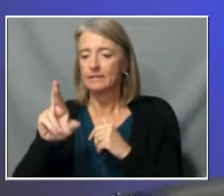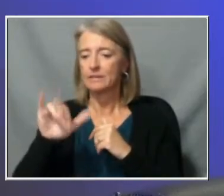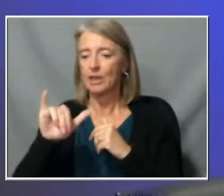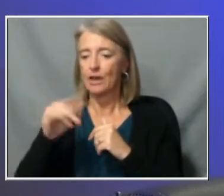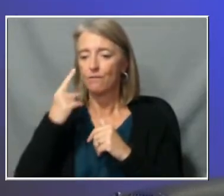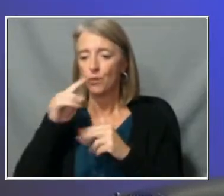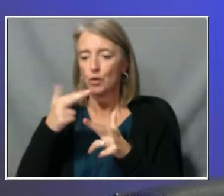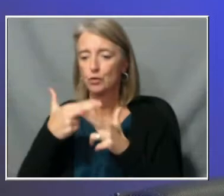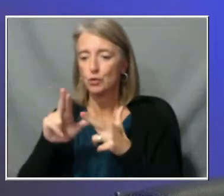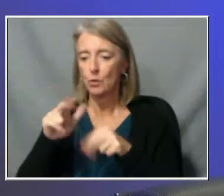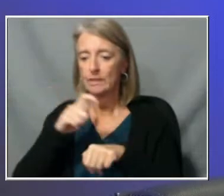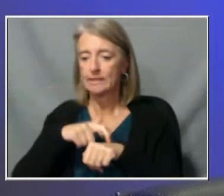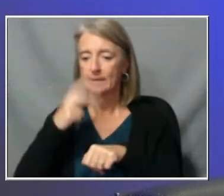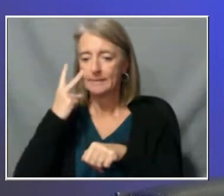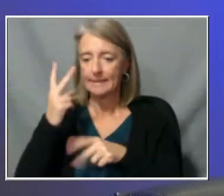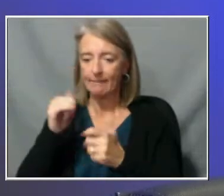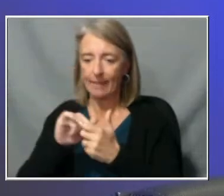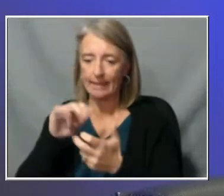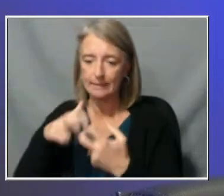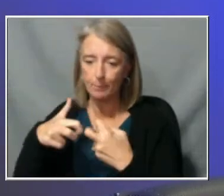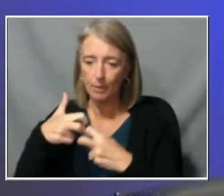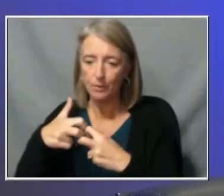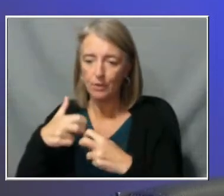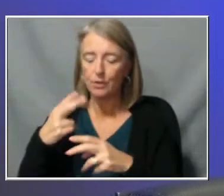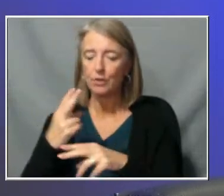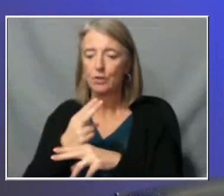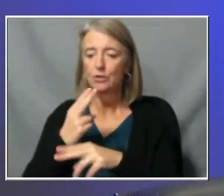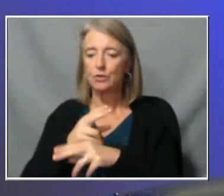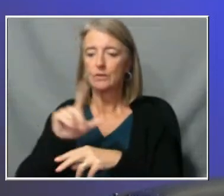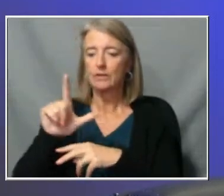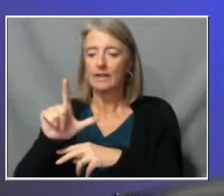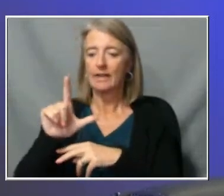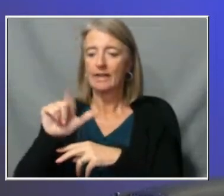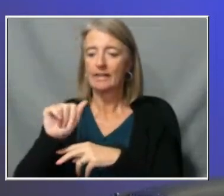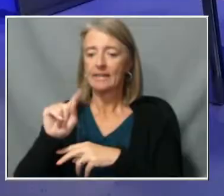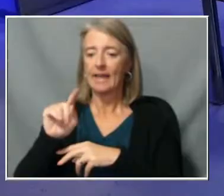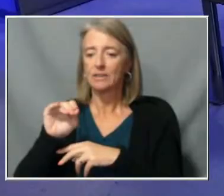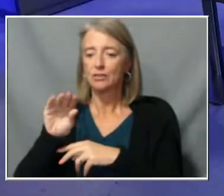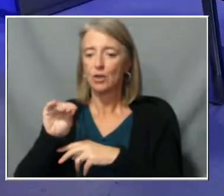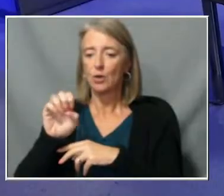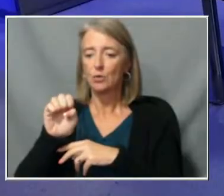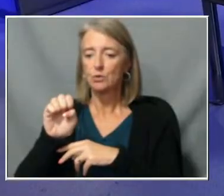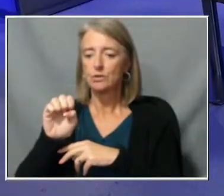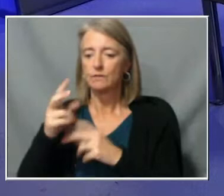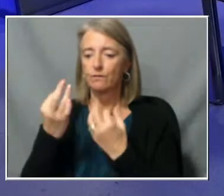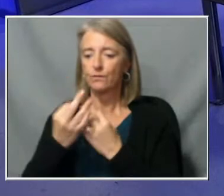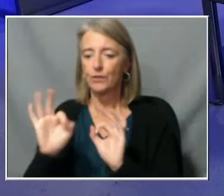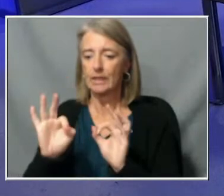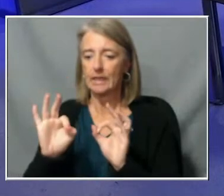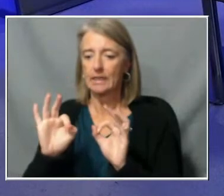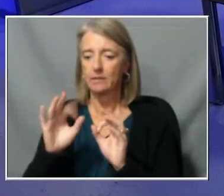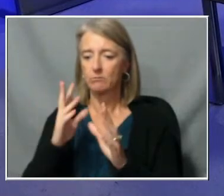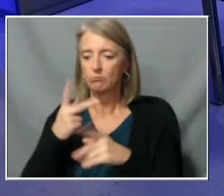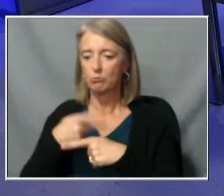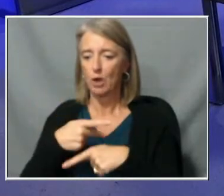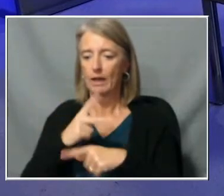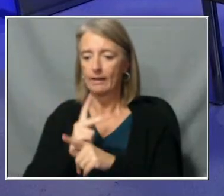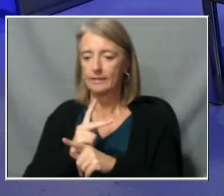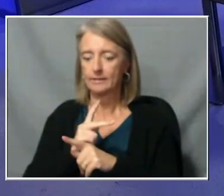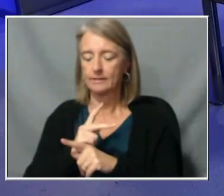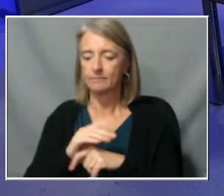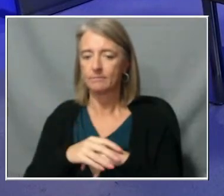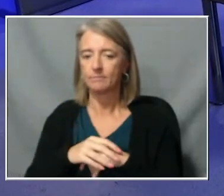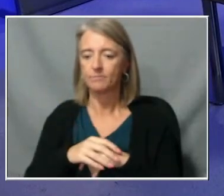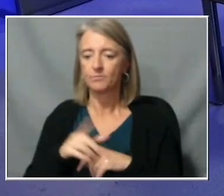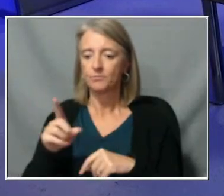that may be a problem for you, or using lactate or lactose-free products. Yan Liang wants to know, just to both of our guests, just do you